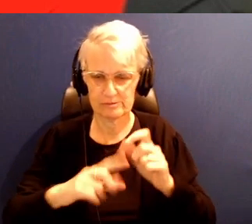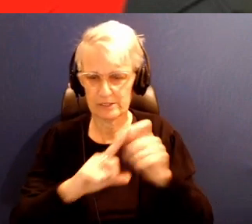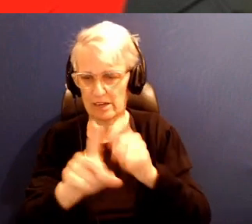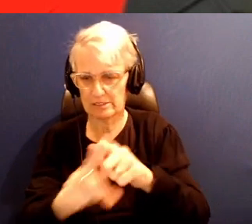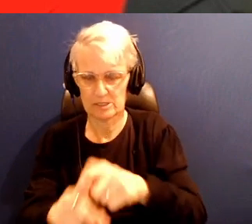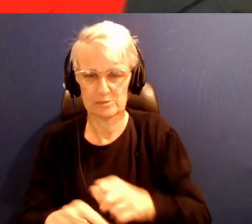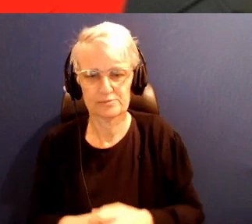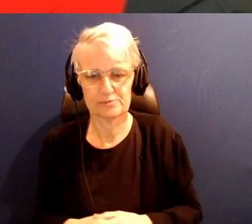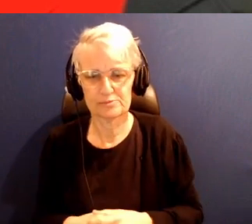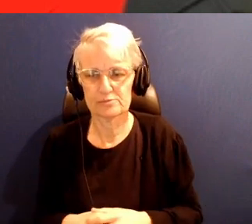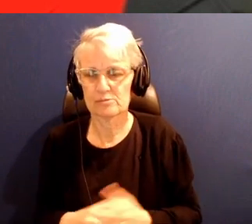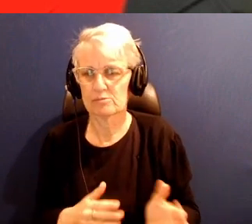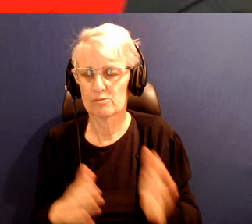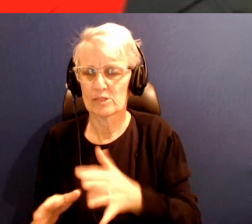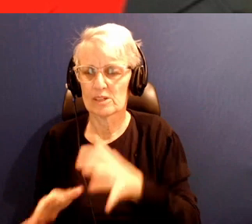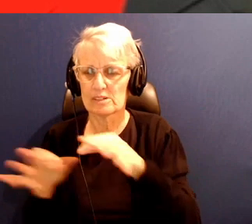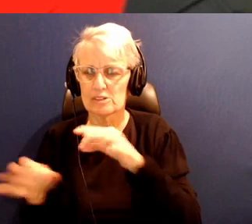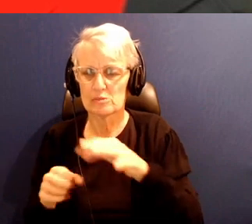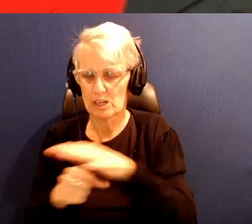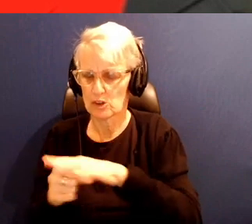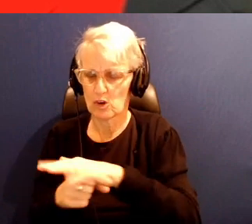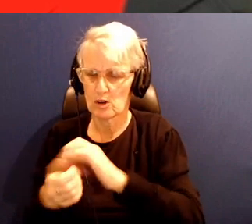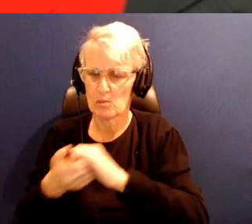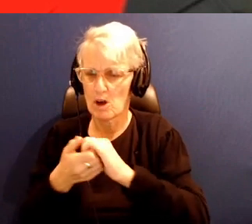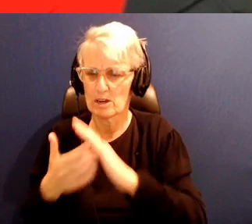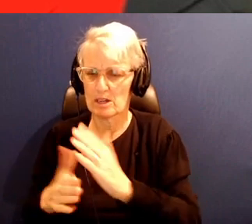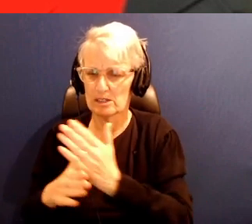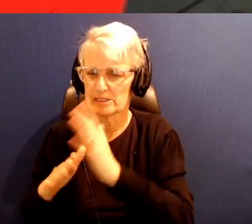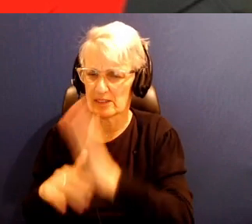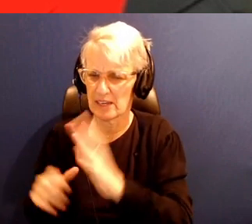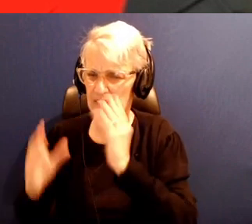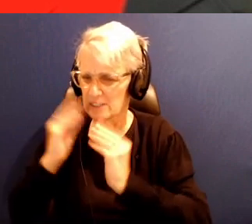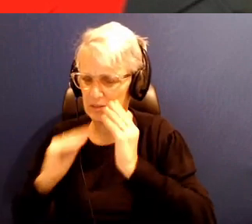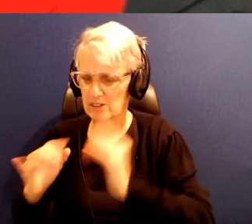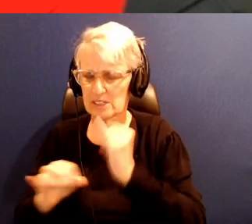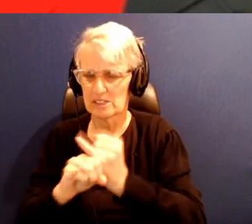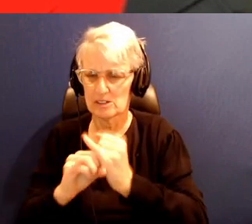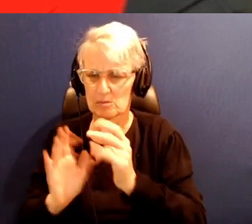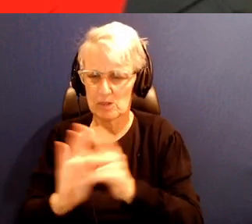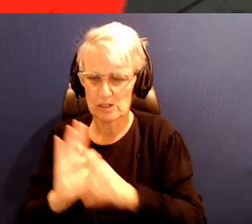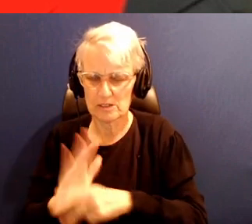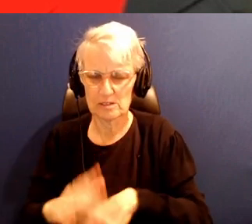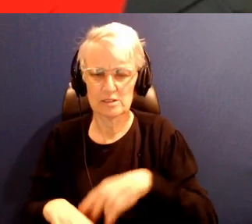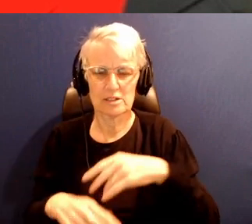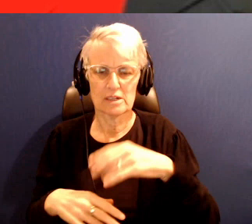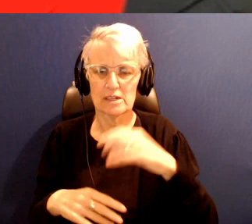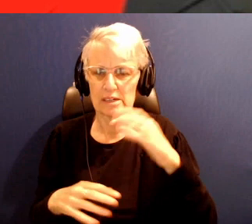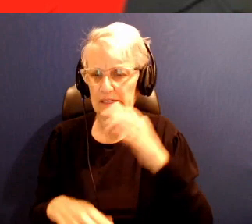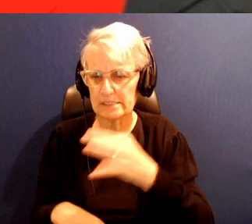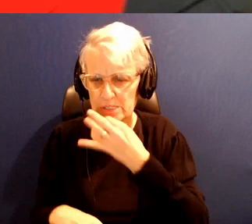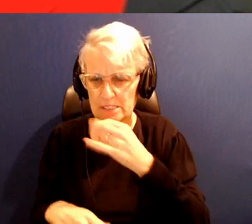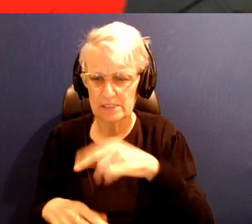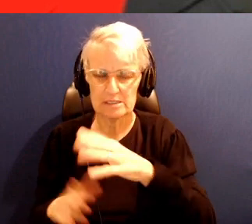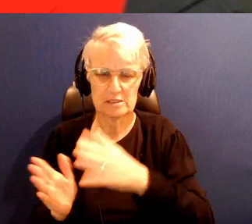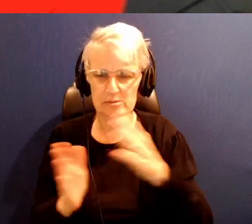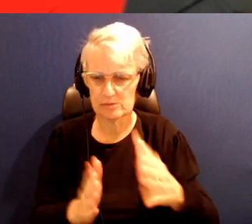harm. Describe local partners' experiences, institutional policies, expertise, or capacity related